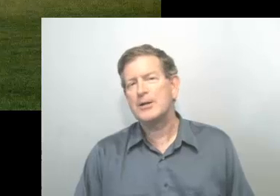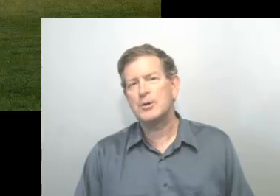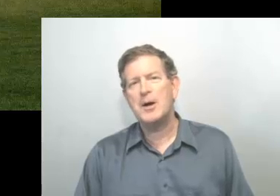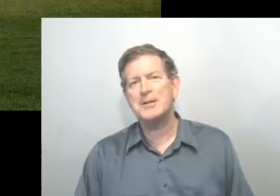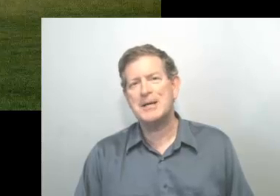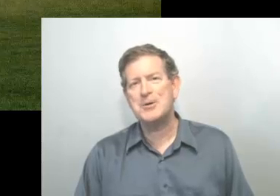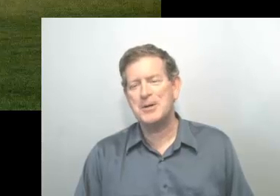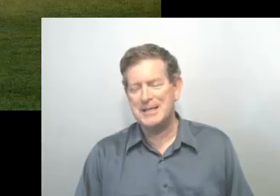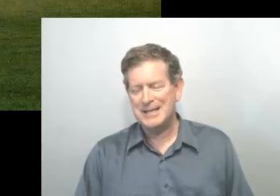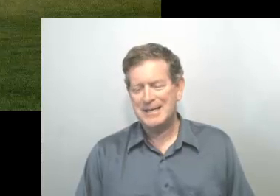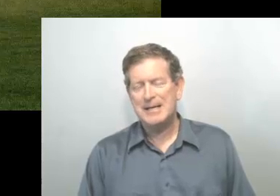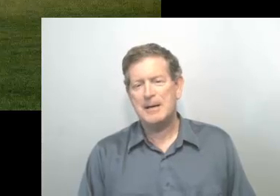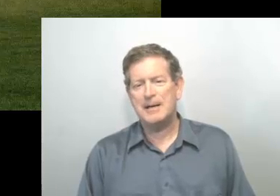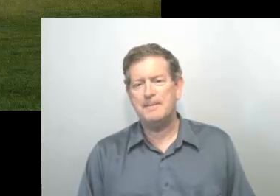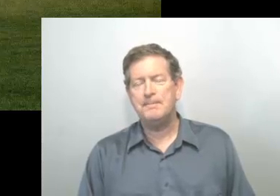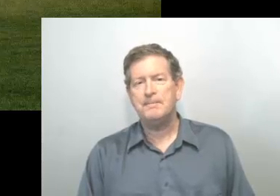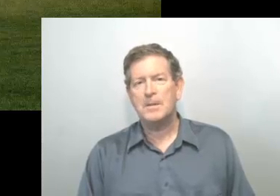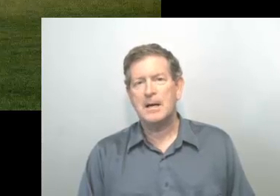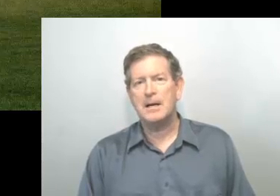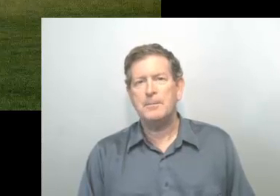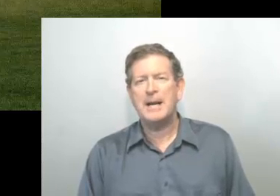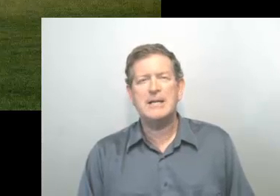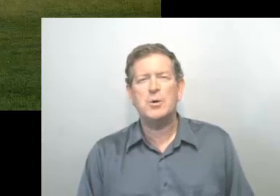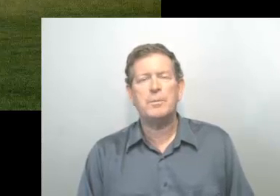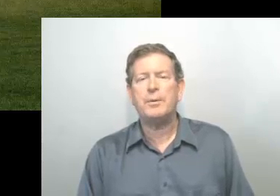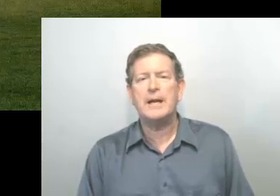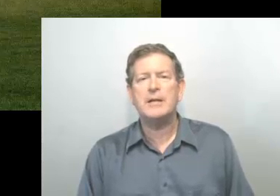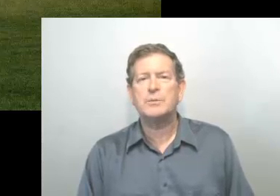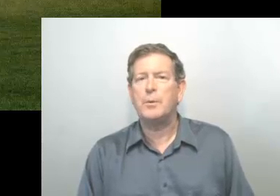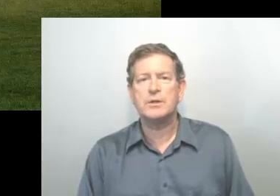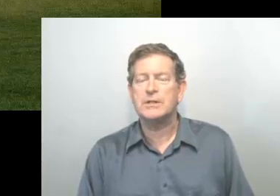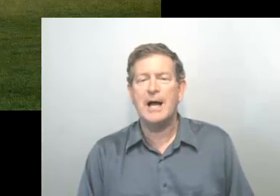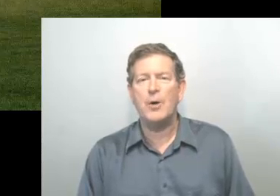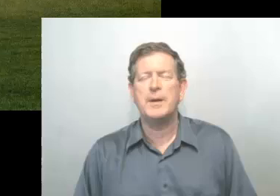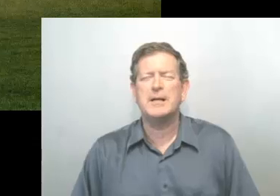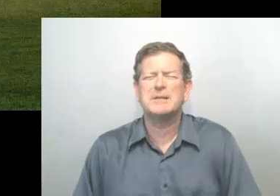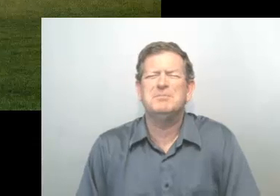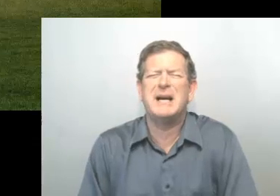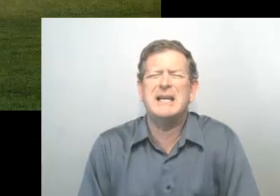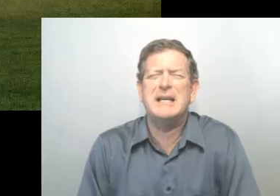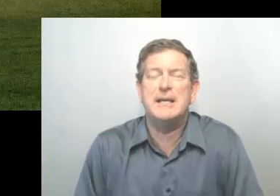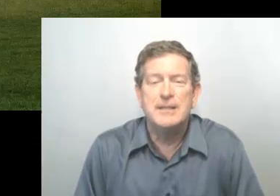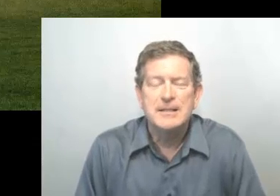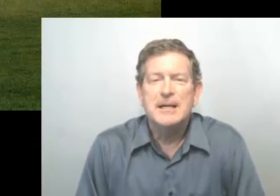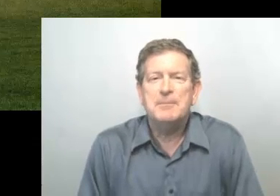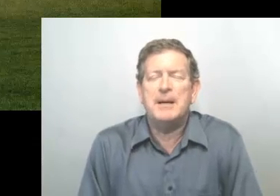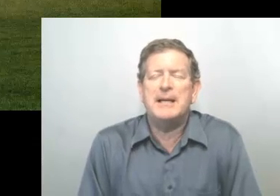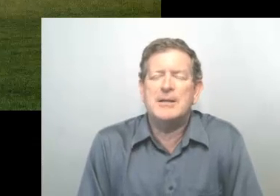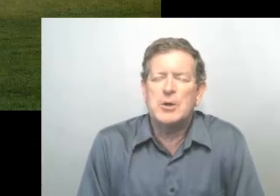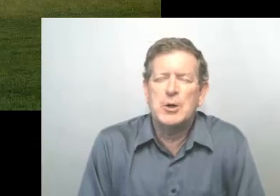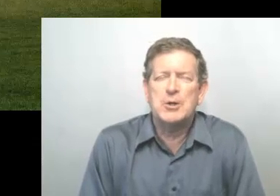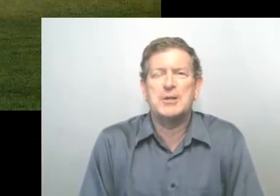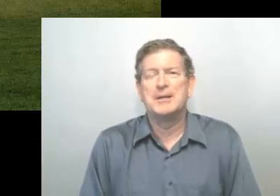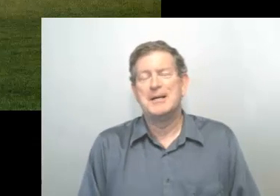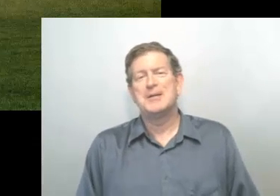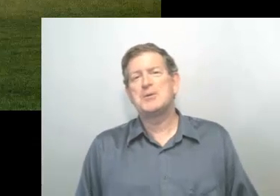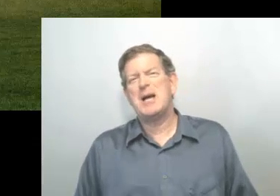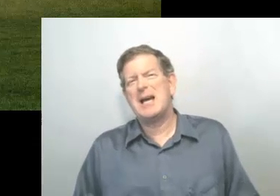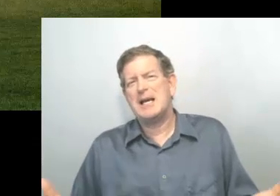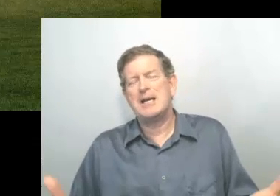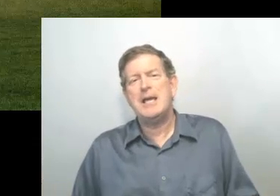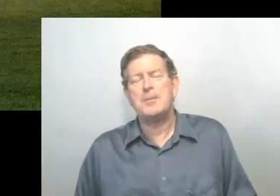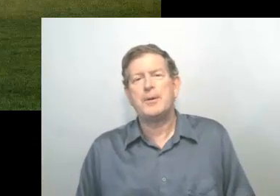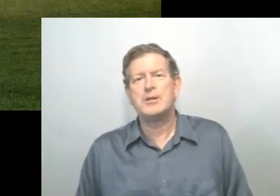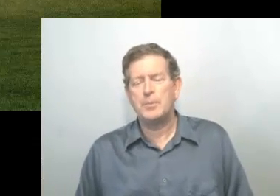so I played as long as I could. But I don't play sports now because my knees hurt.